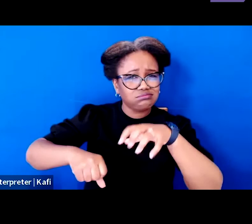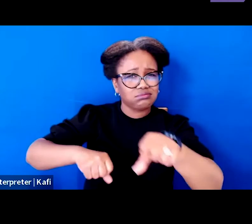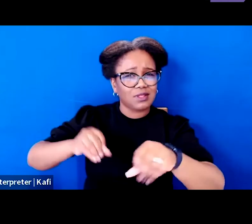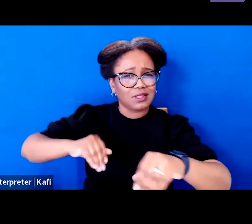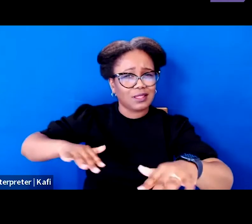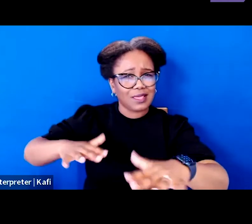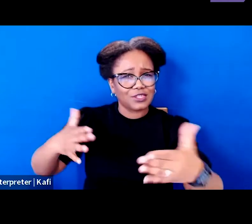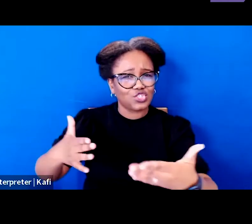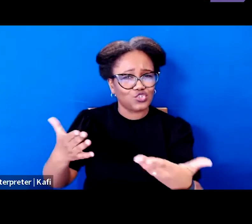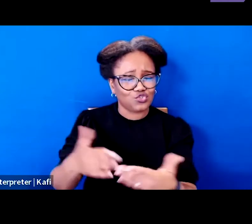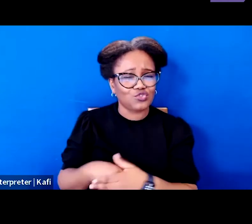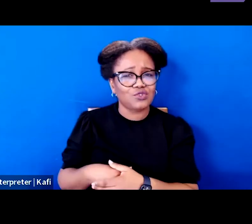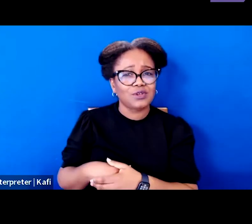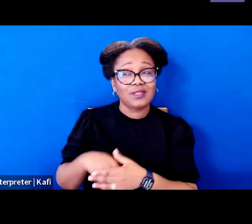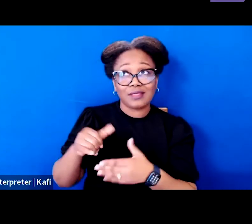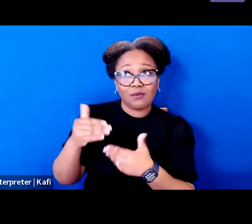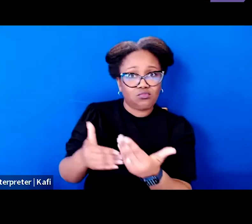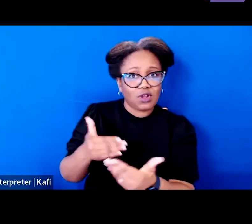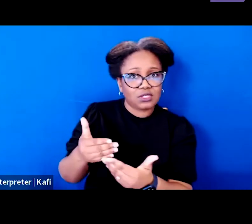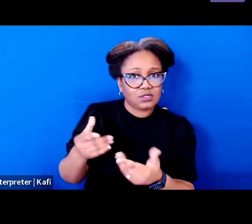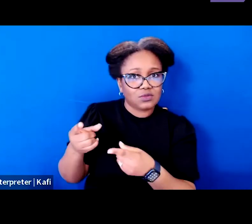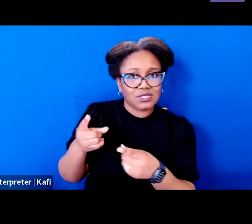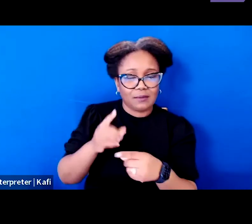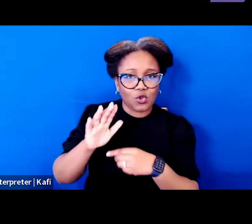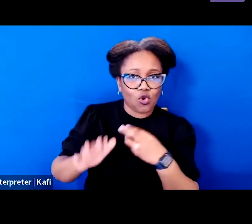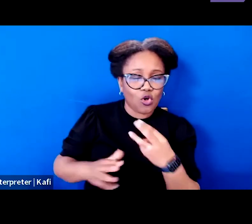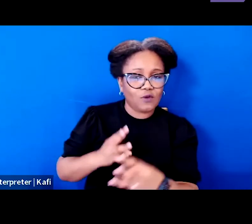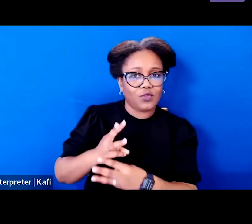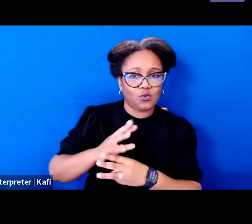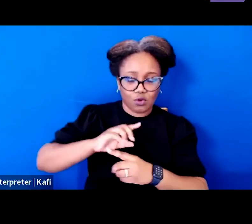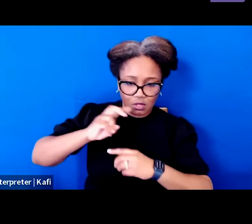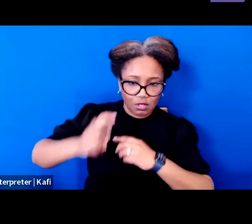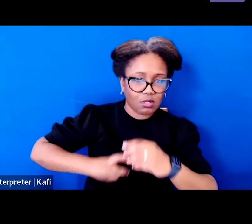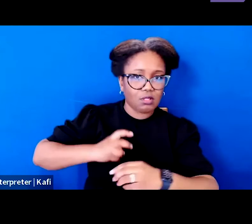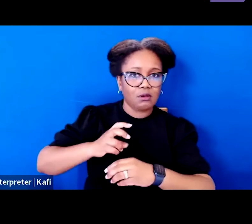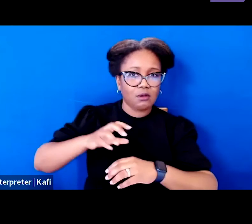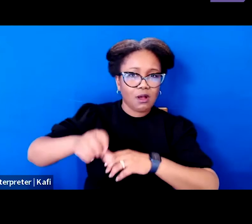analysts, as well as an incredible community that has been deeply